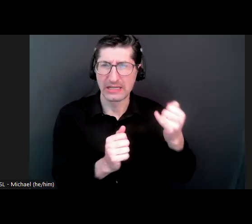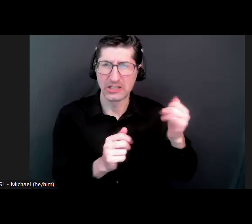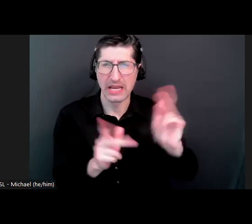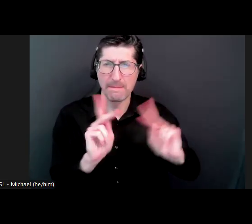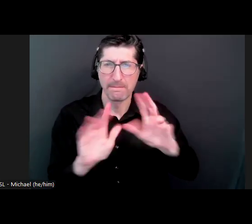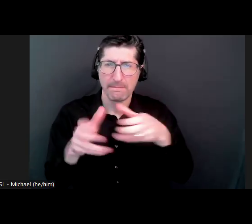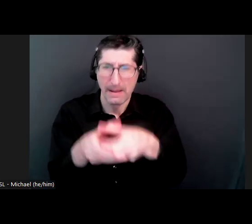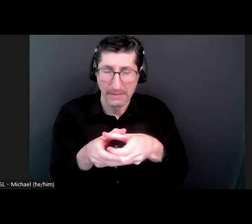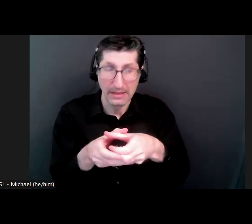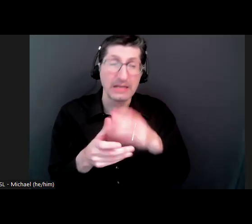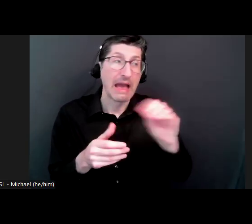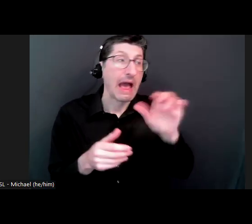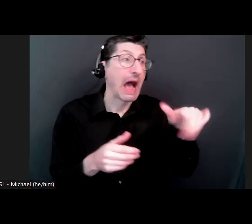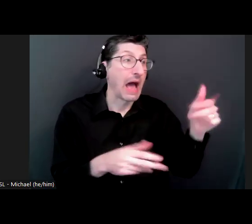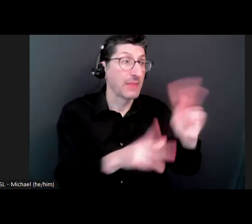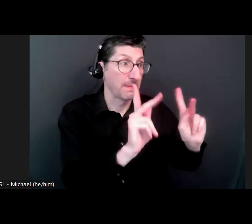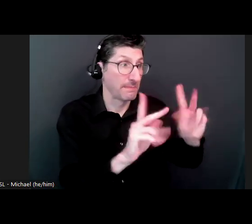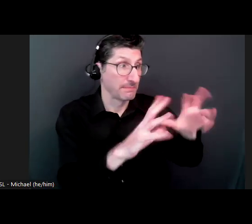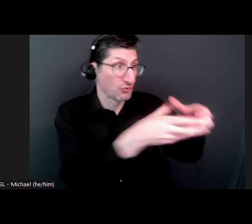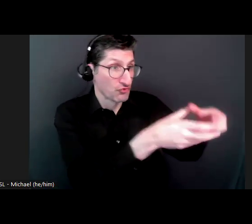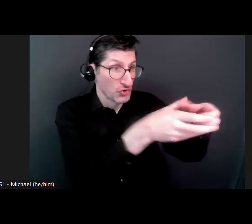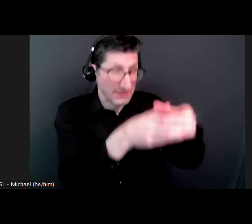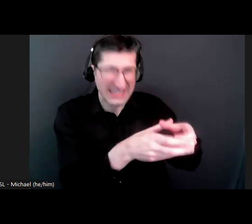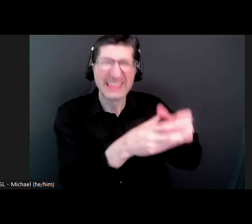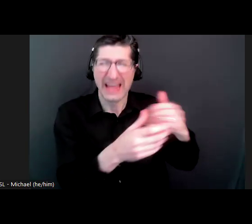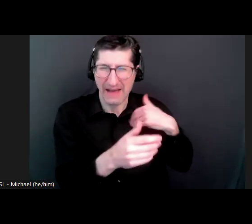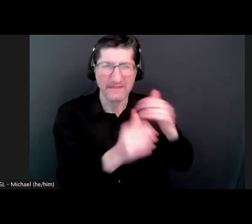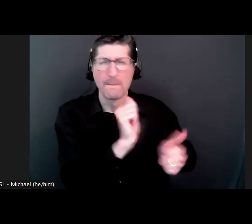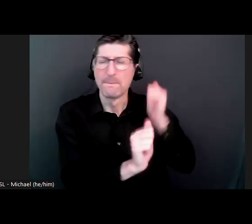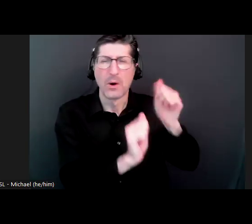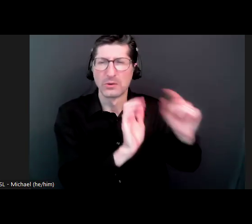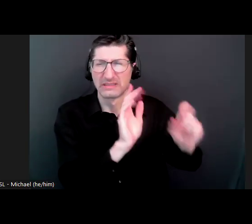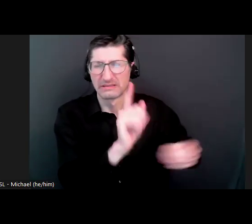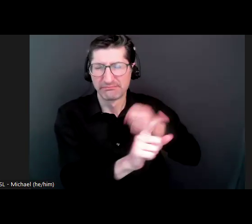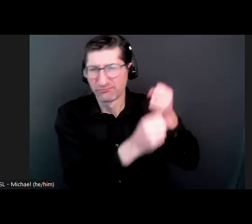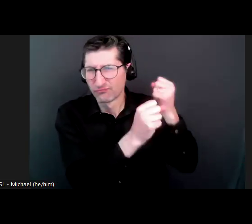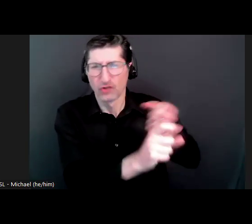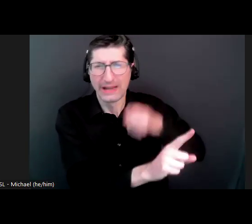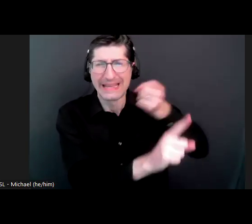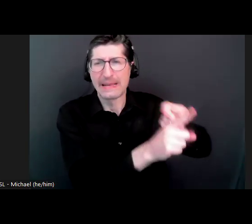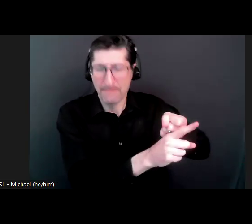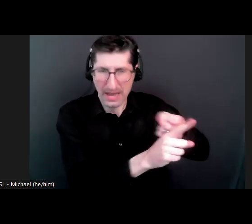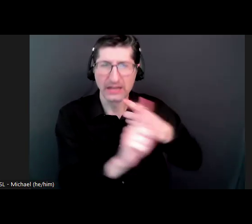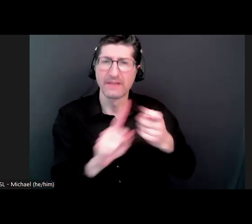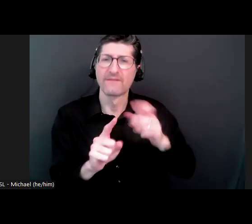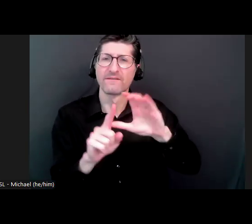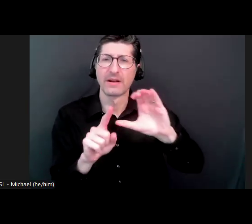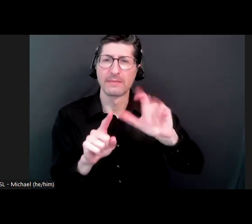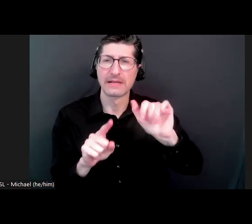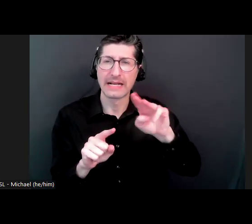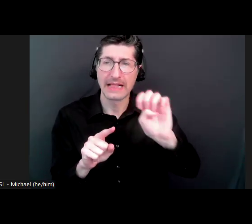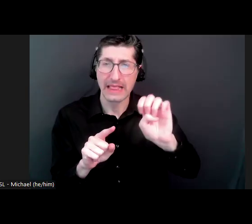other populations that are most impacted by climate change, conducting equity and climate justice